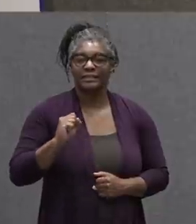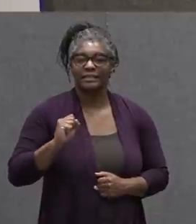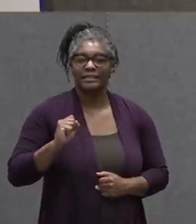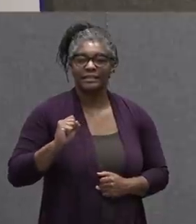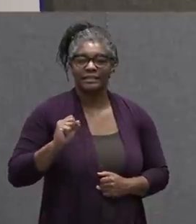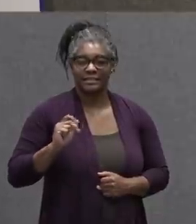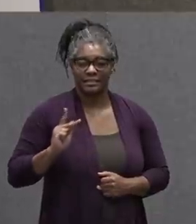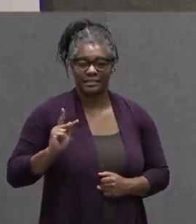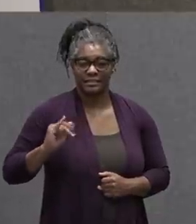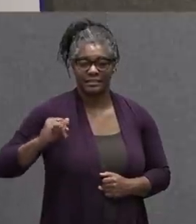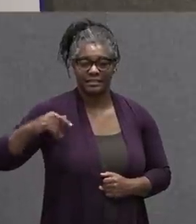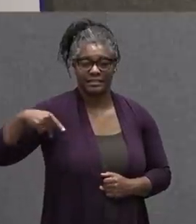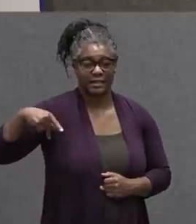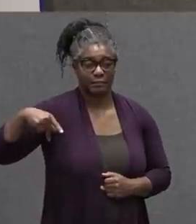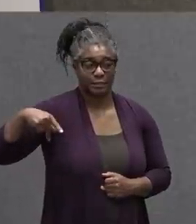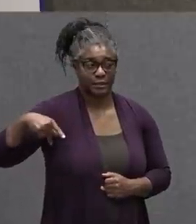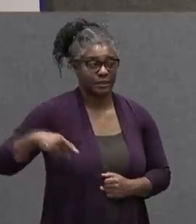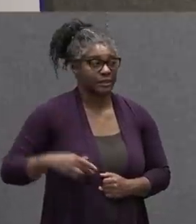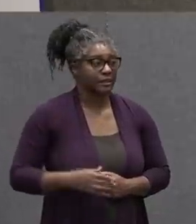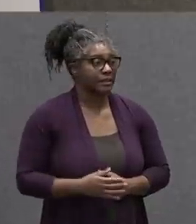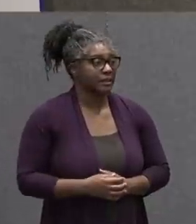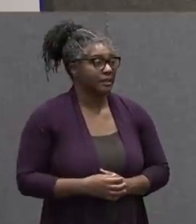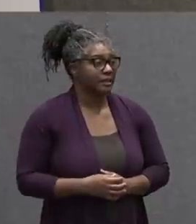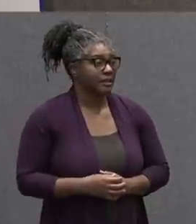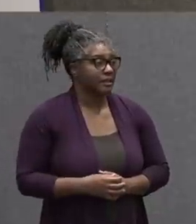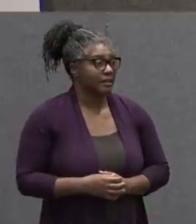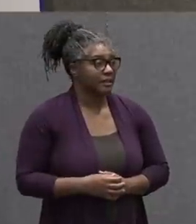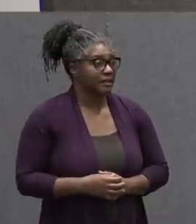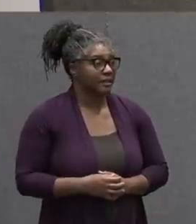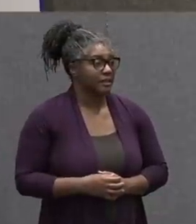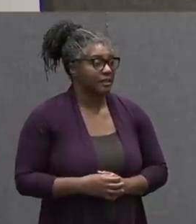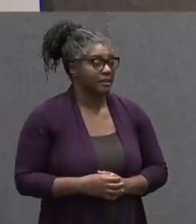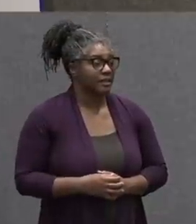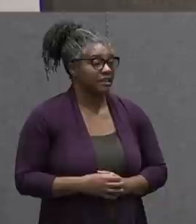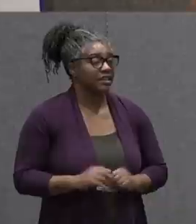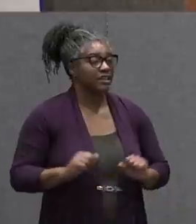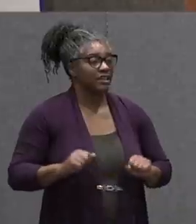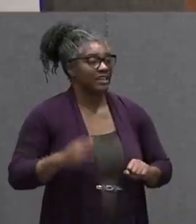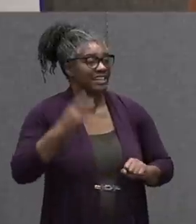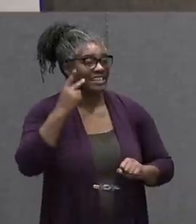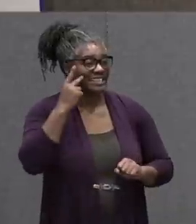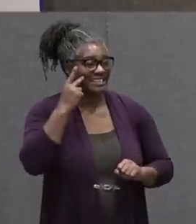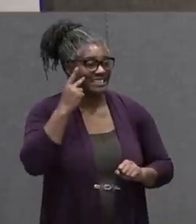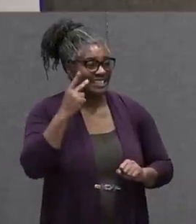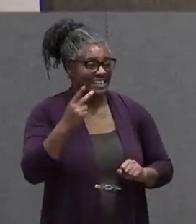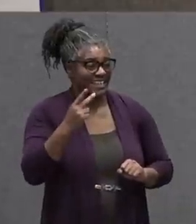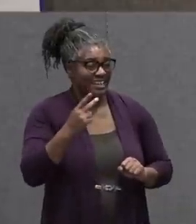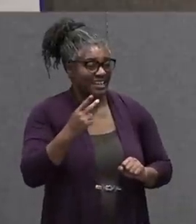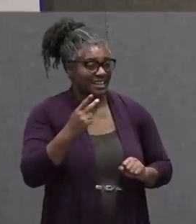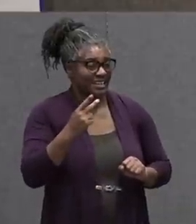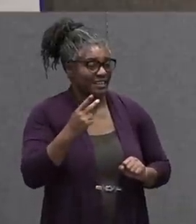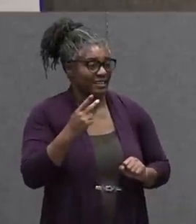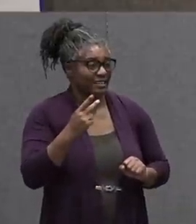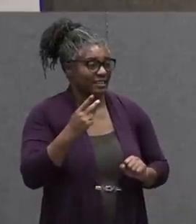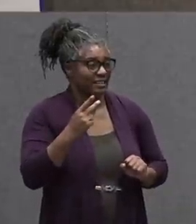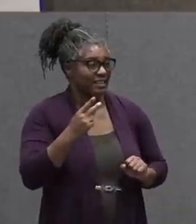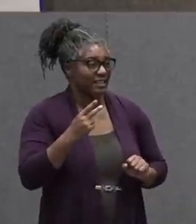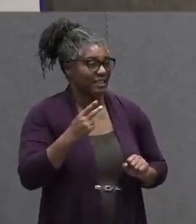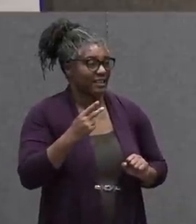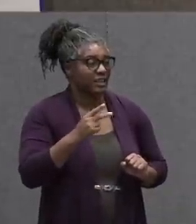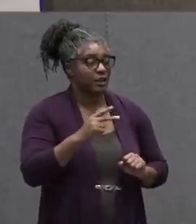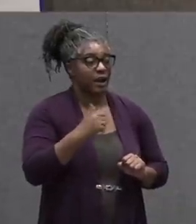Skip. So you can see that my sticky notes match the color of my tiles. We have a